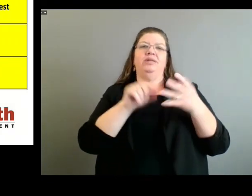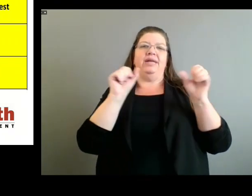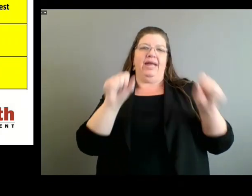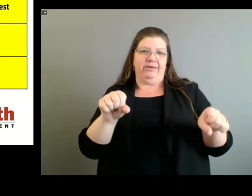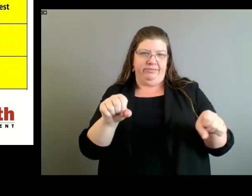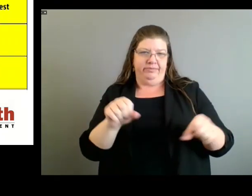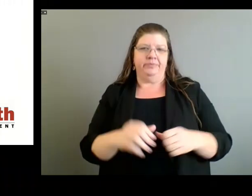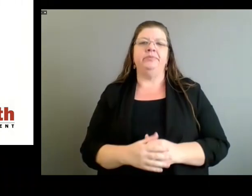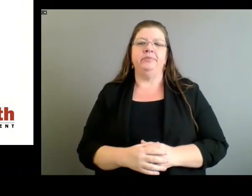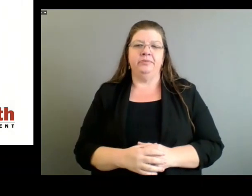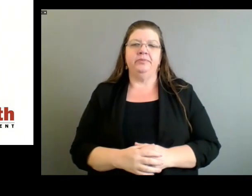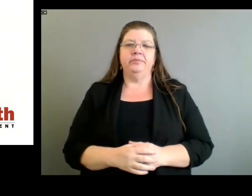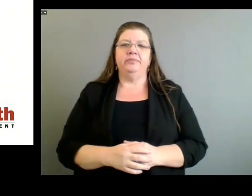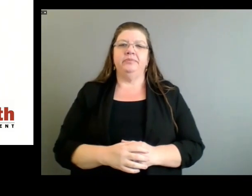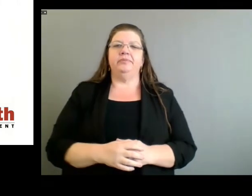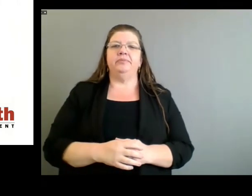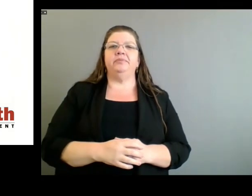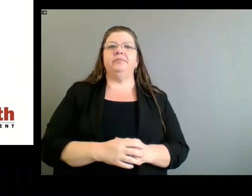Next.